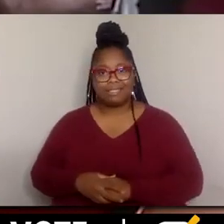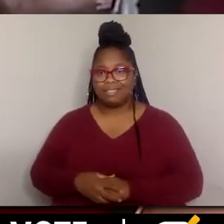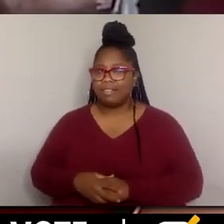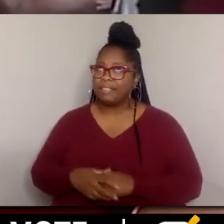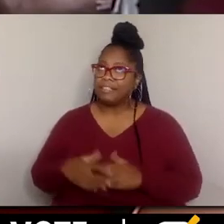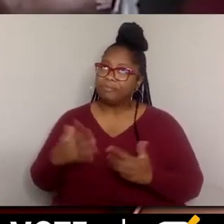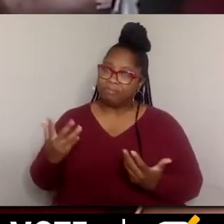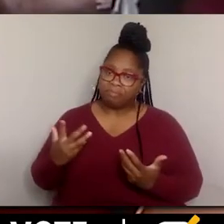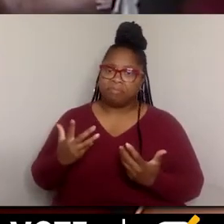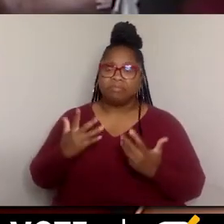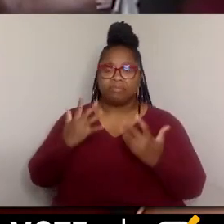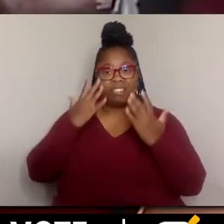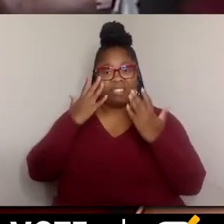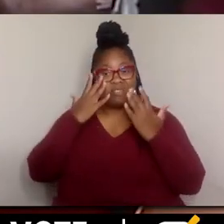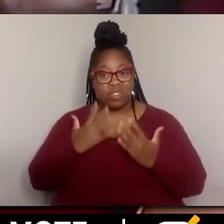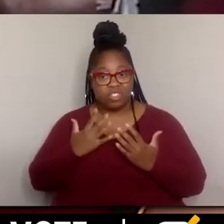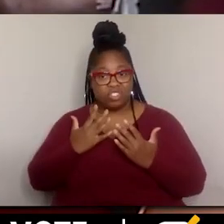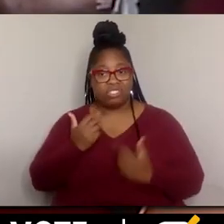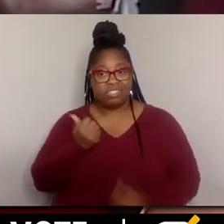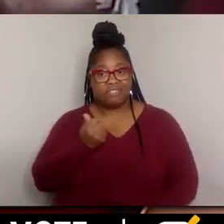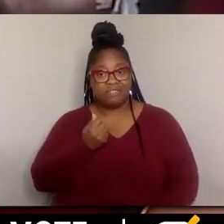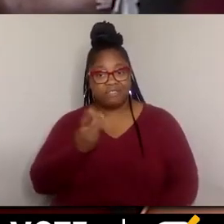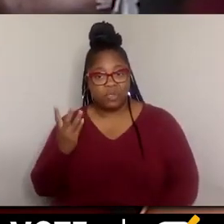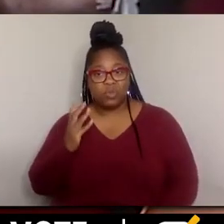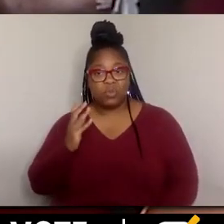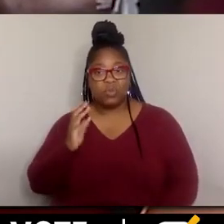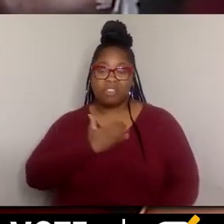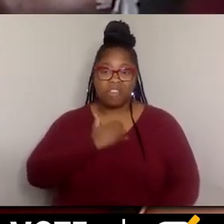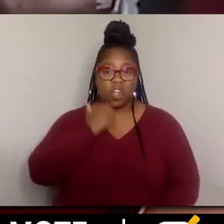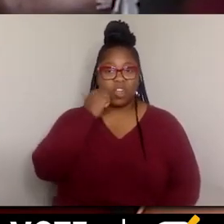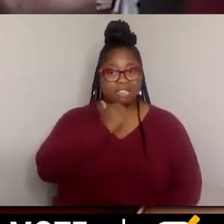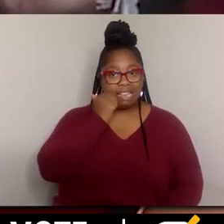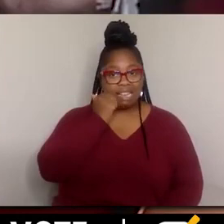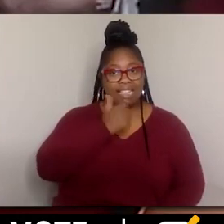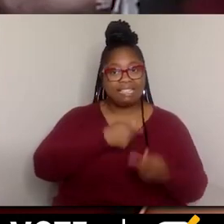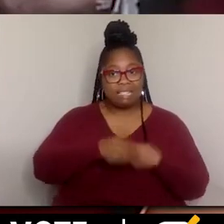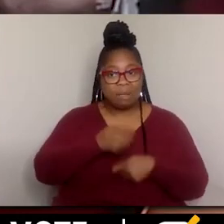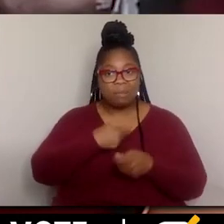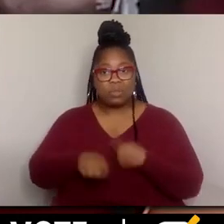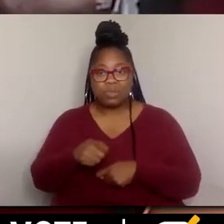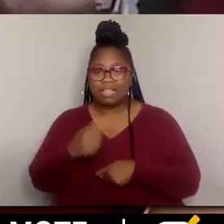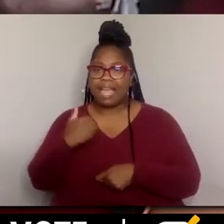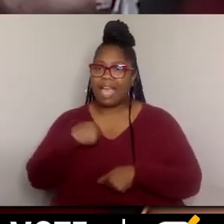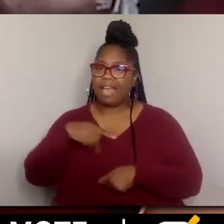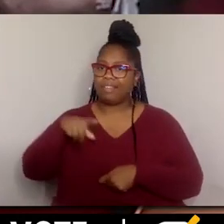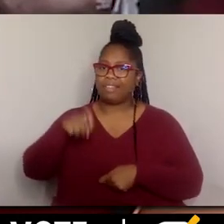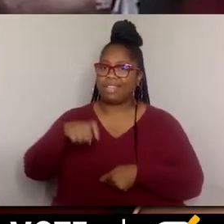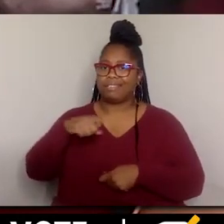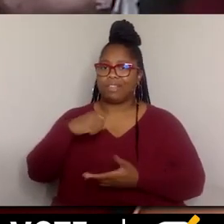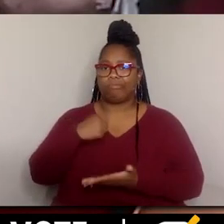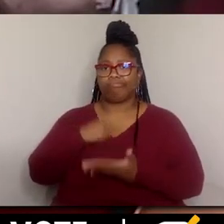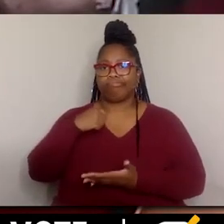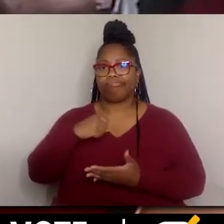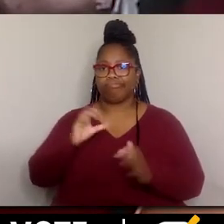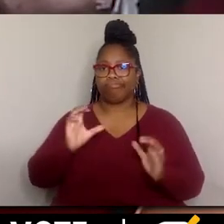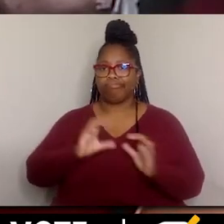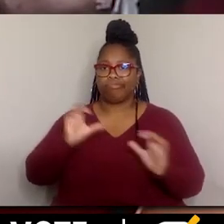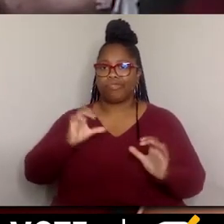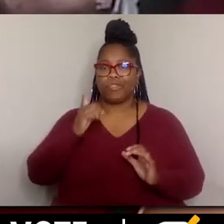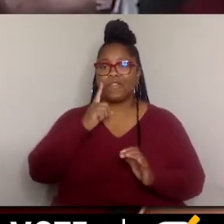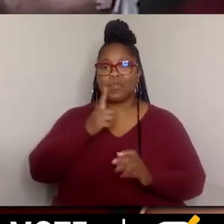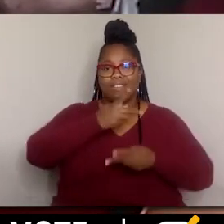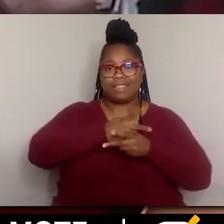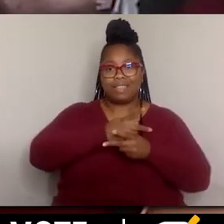Unfortunately, very few of our day-to-day substitute members have the necessary credential to carry a roster